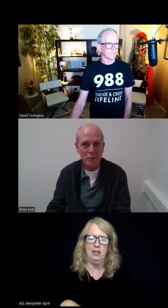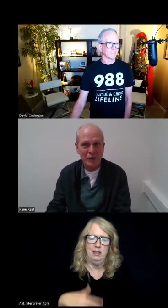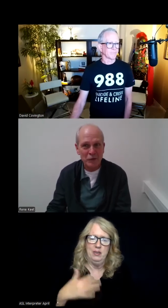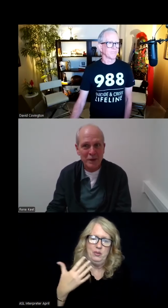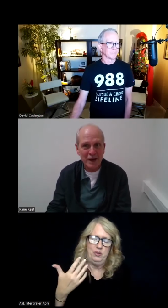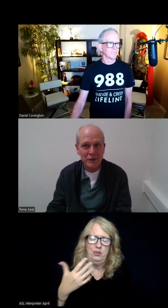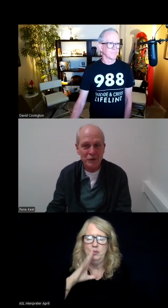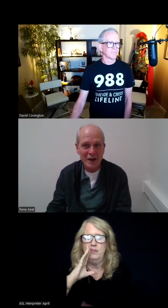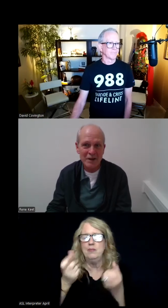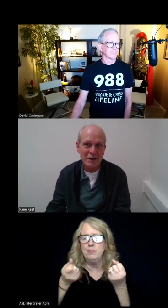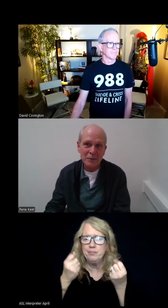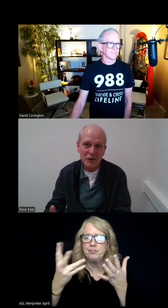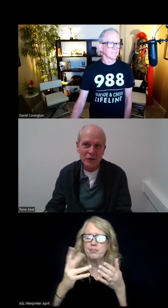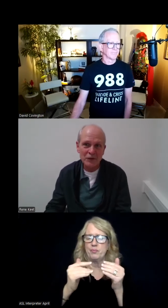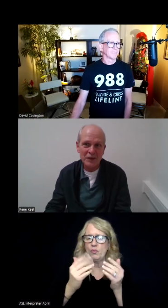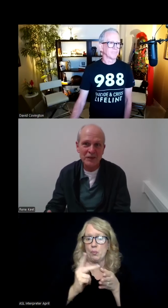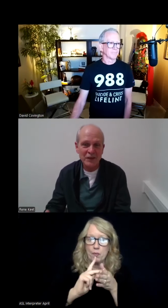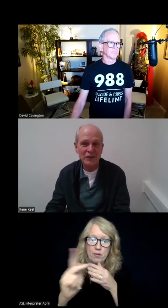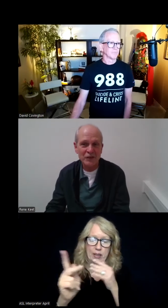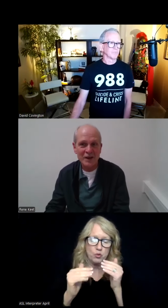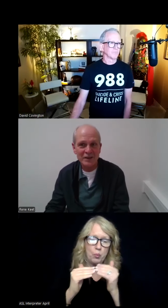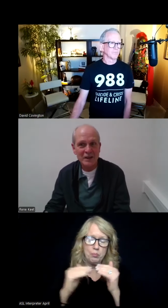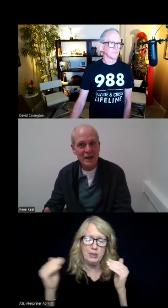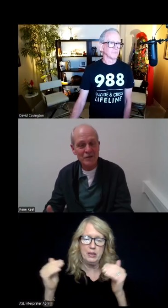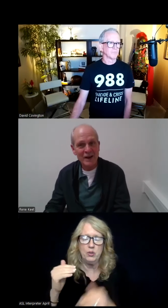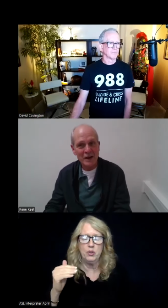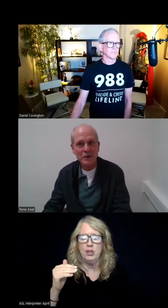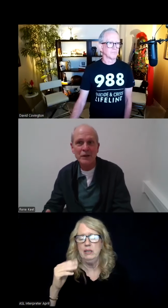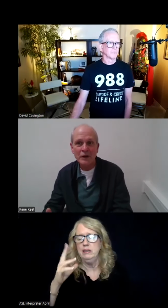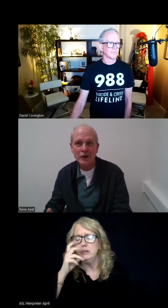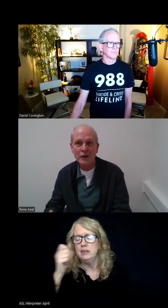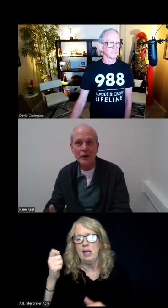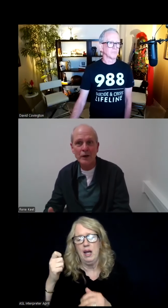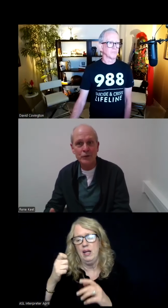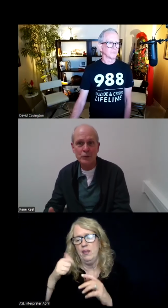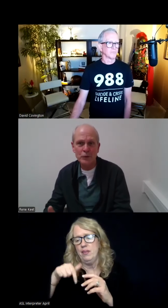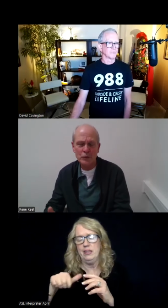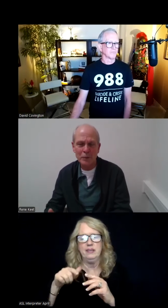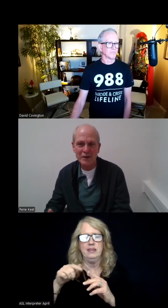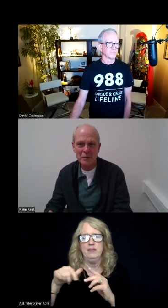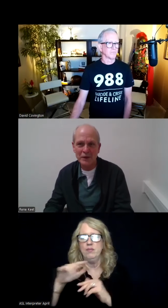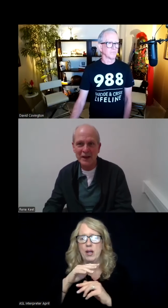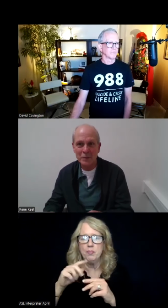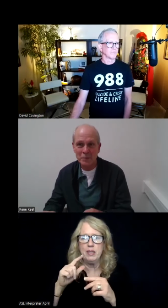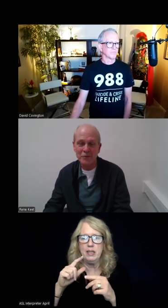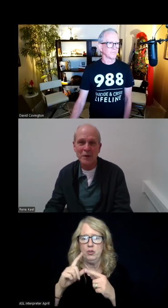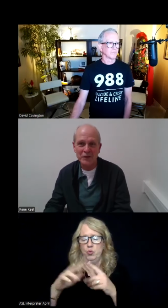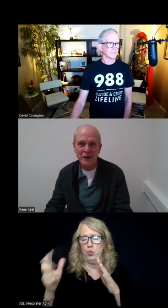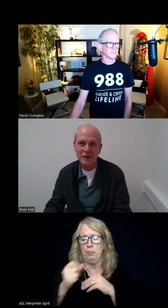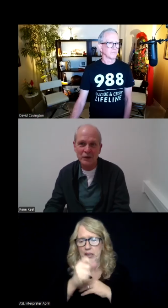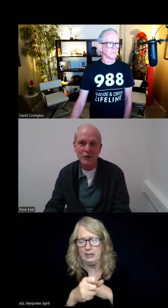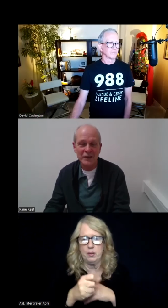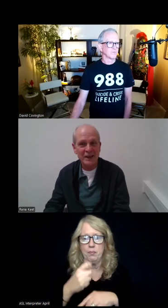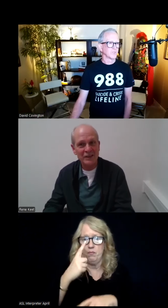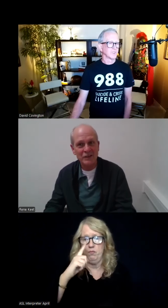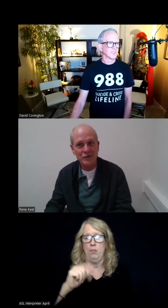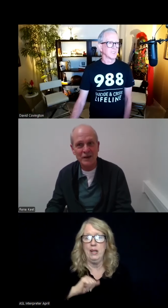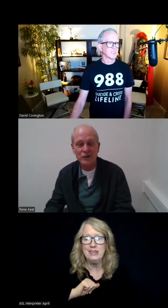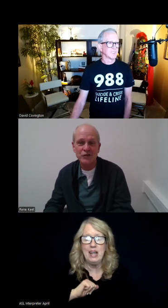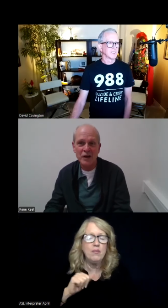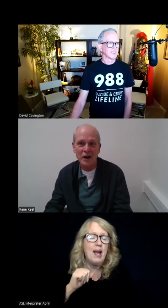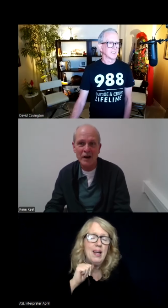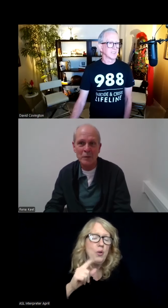many professional peer experts that you have. So this is not the right environment to place them. But for myself, I don't think it